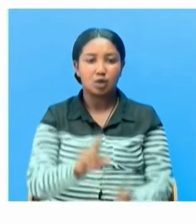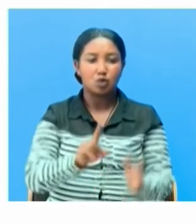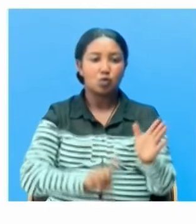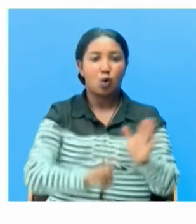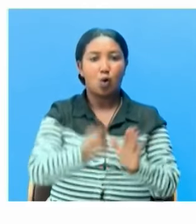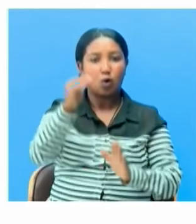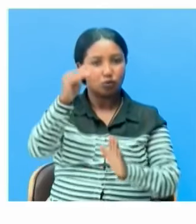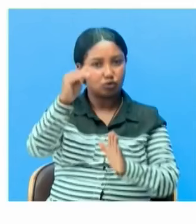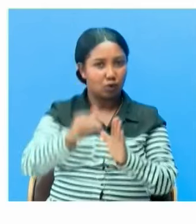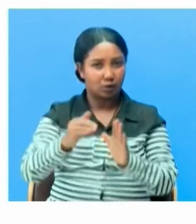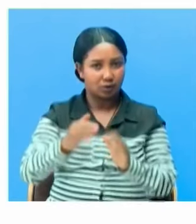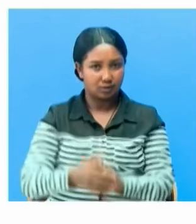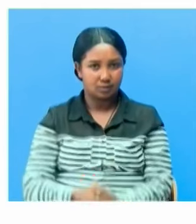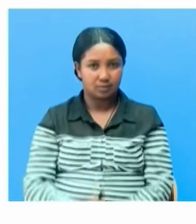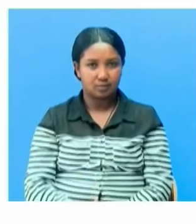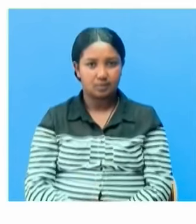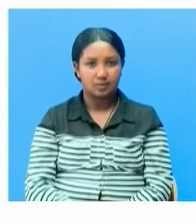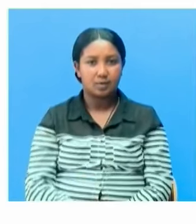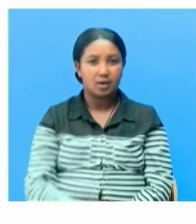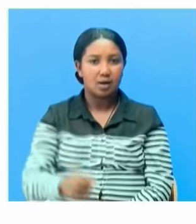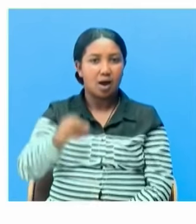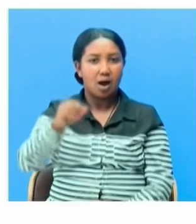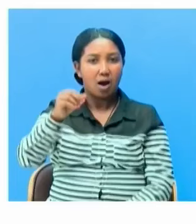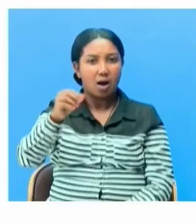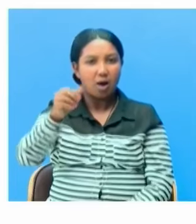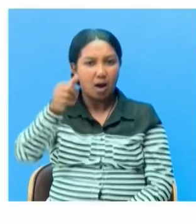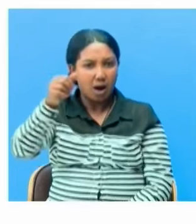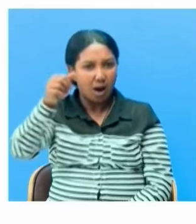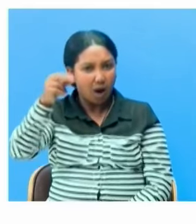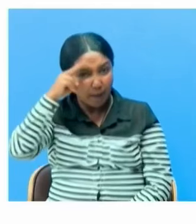or short. So, Habib is short or tall?